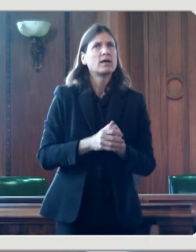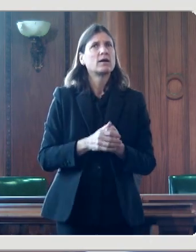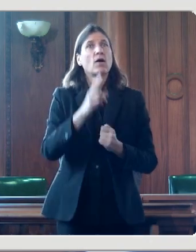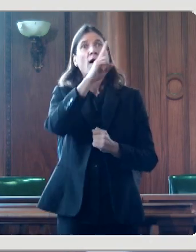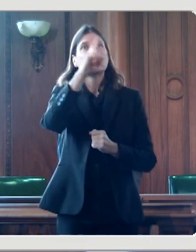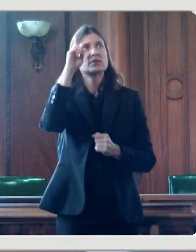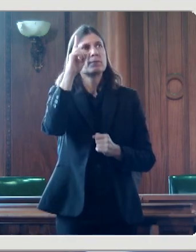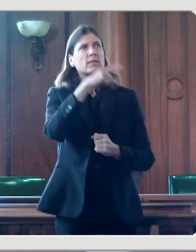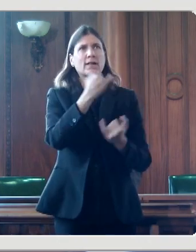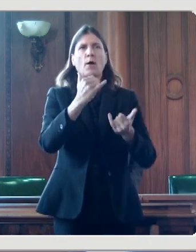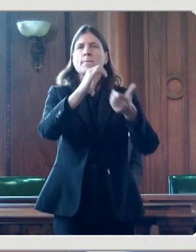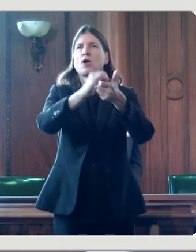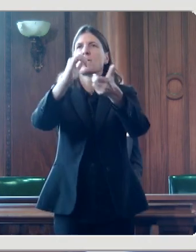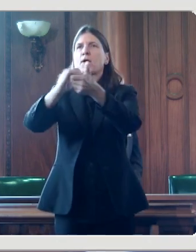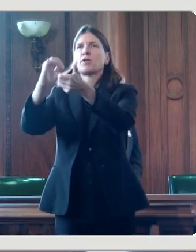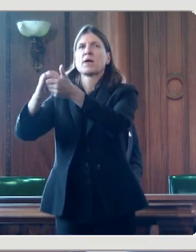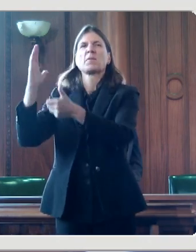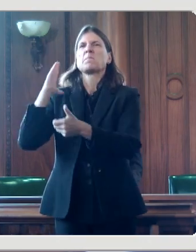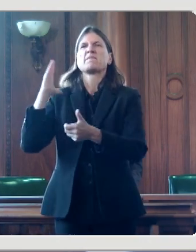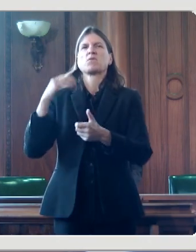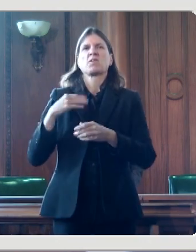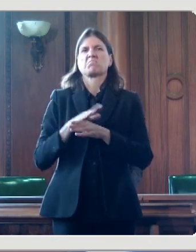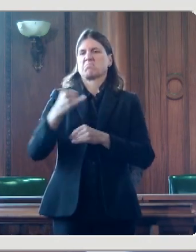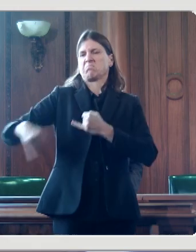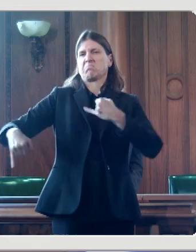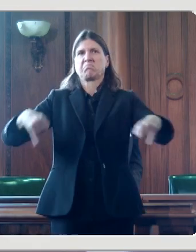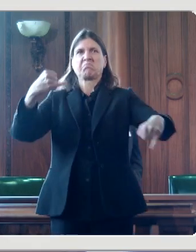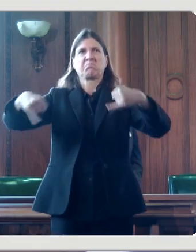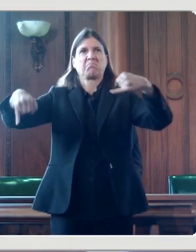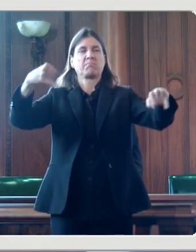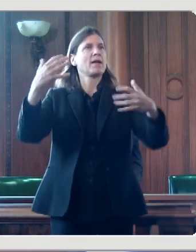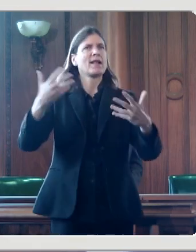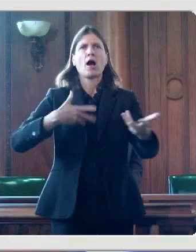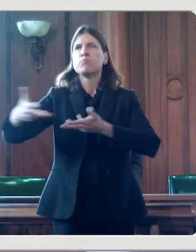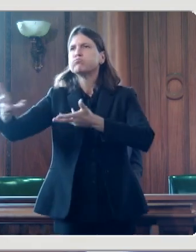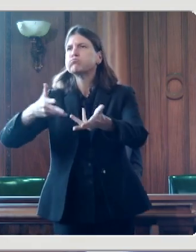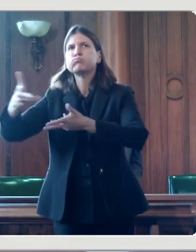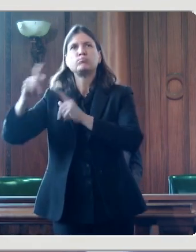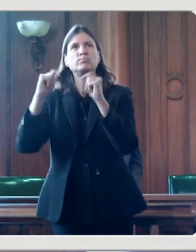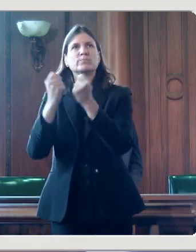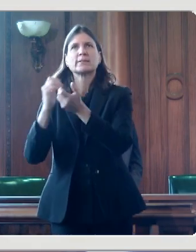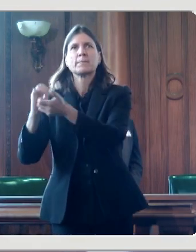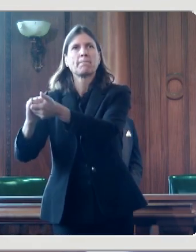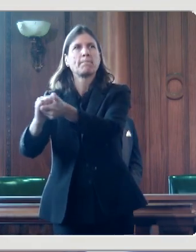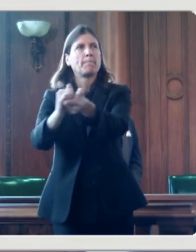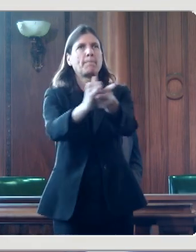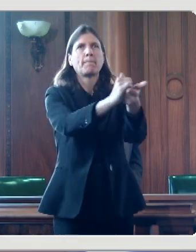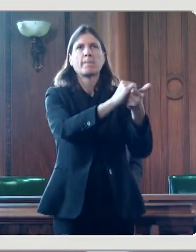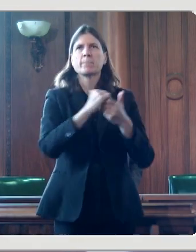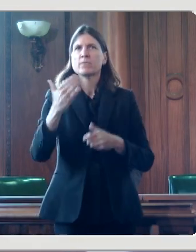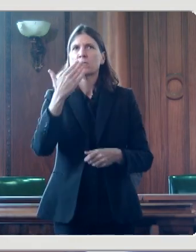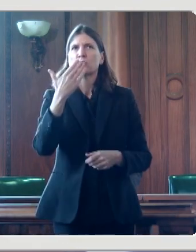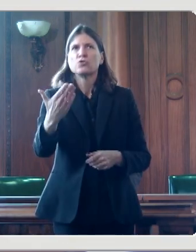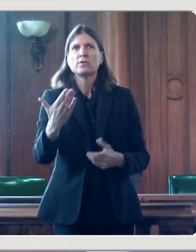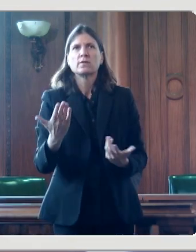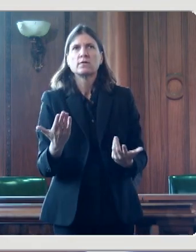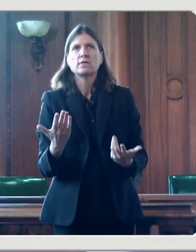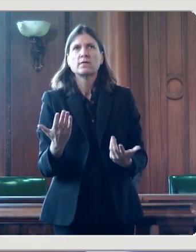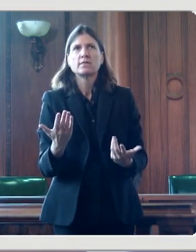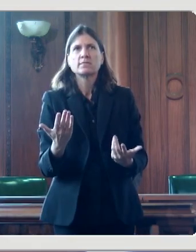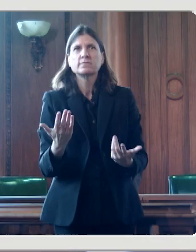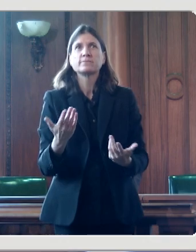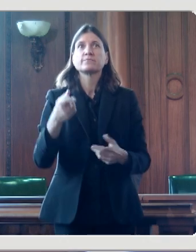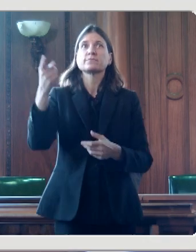had. Legislators and elected officials who have since passed legislation recently that help support many